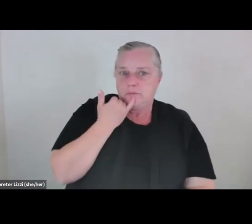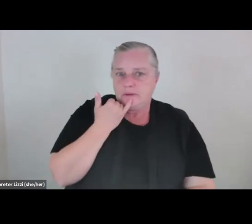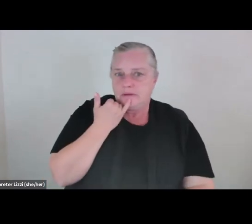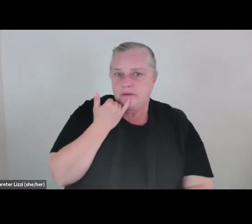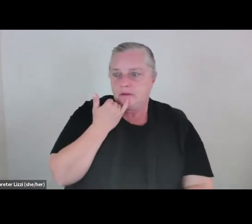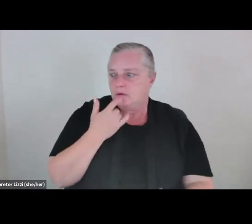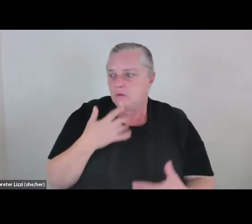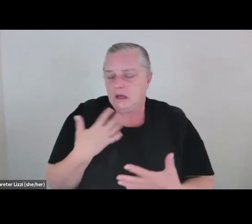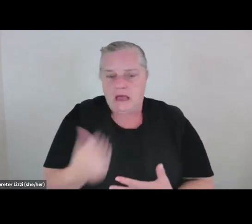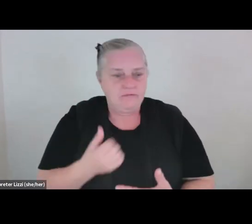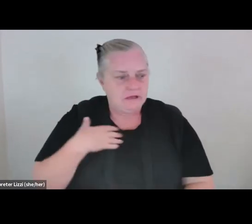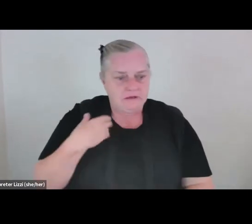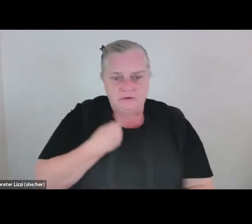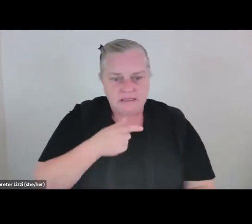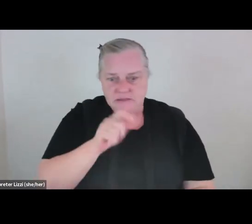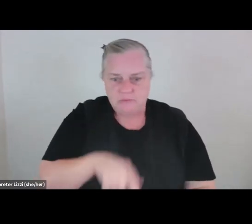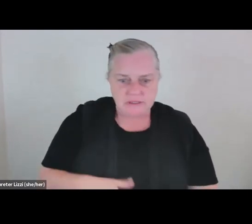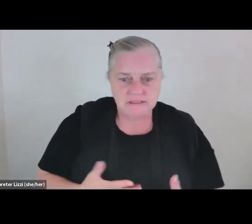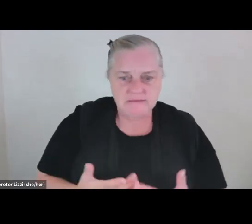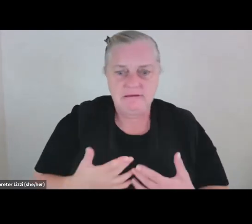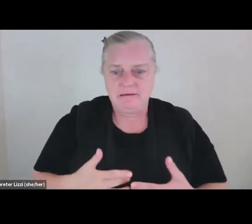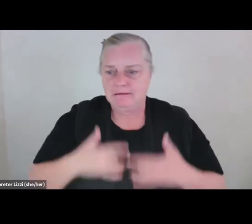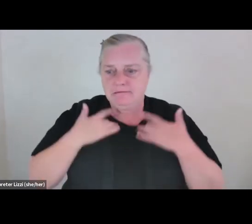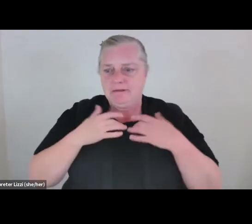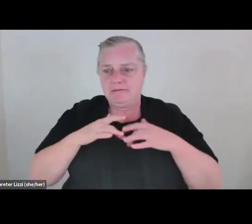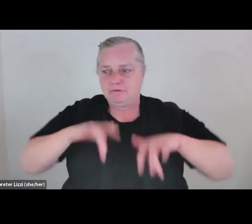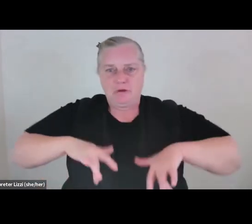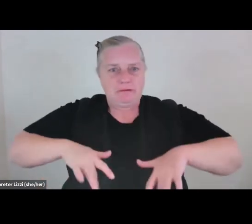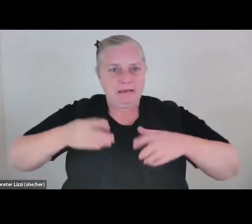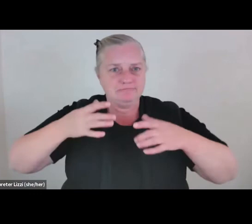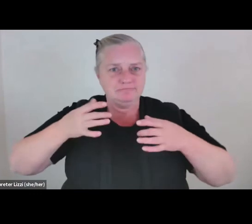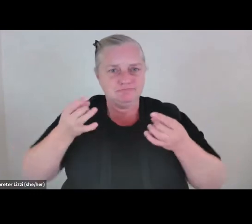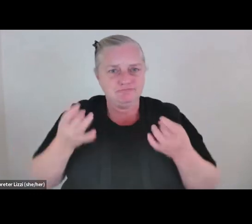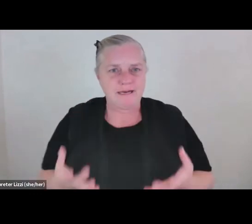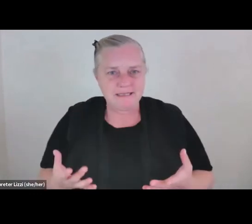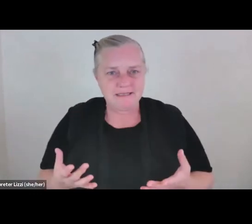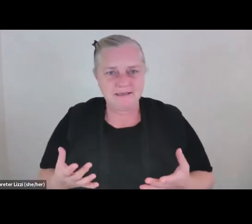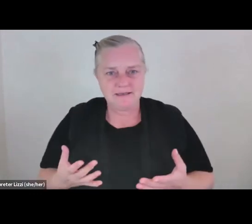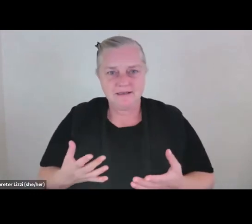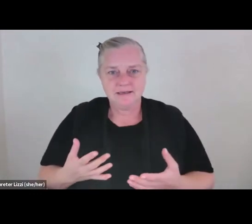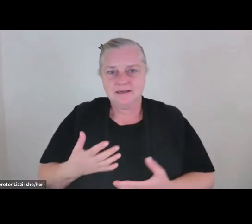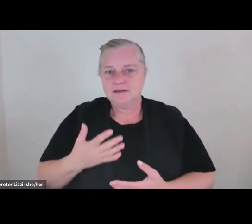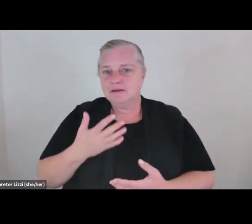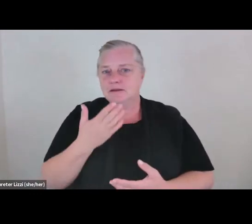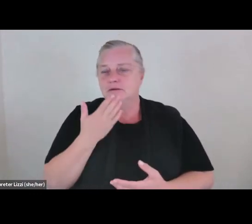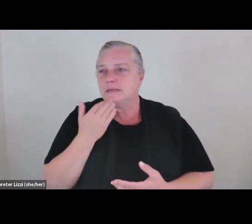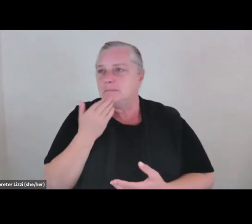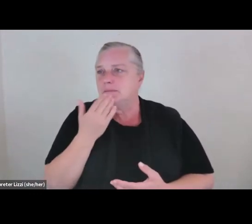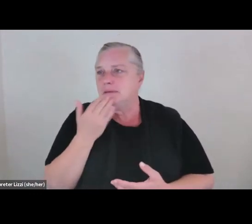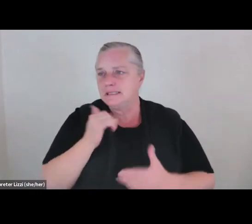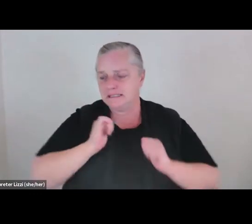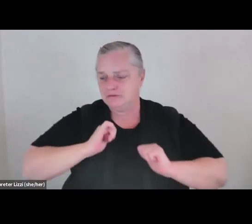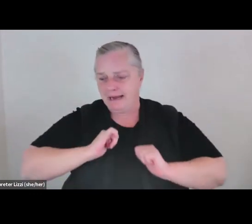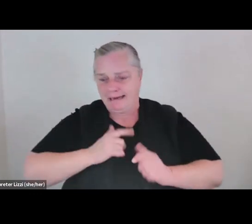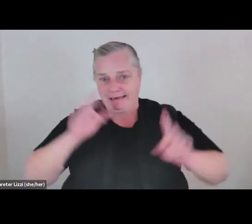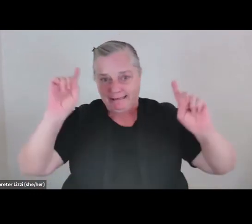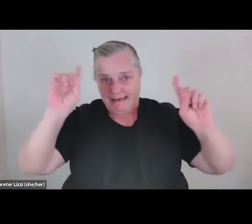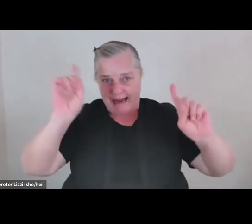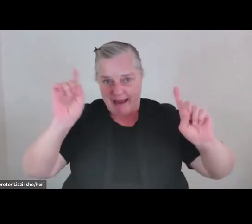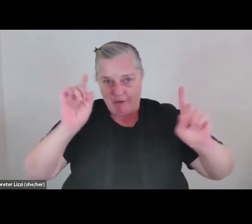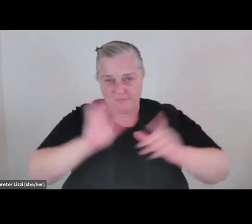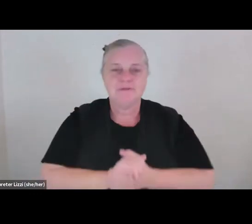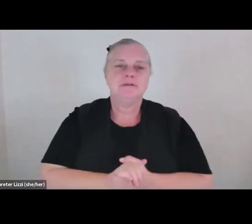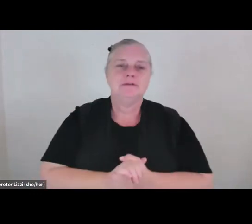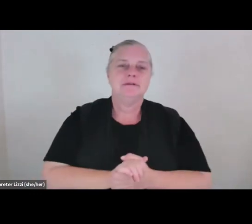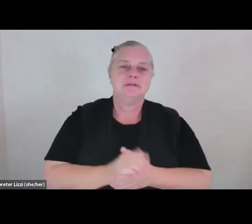coming in. We don't feel we're ready. Can you please like give us an urgent training on some like inclusive practice, and can you